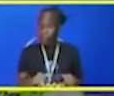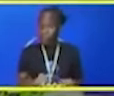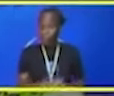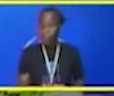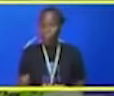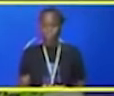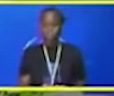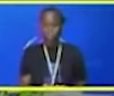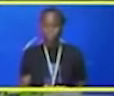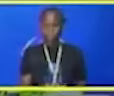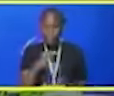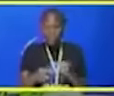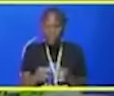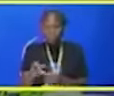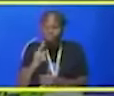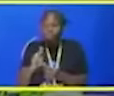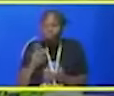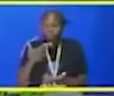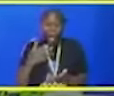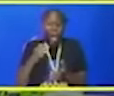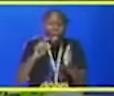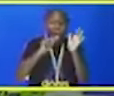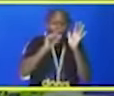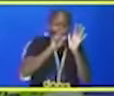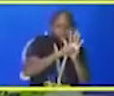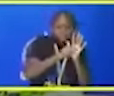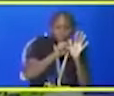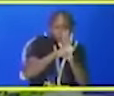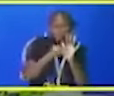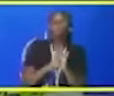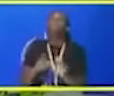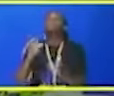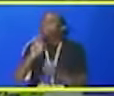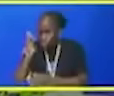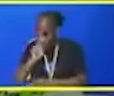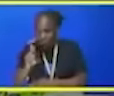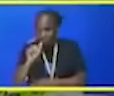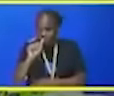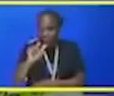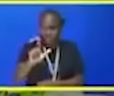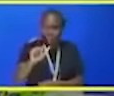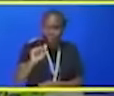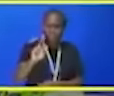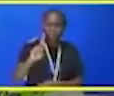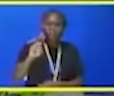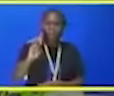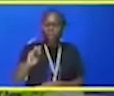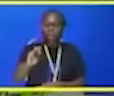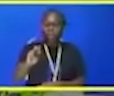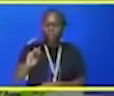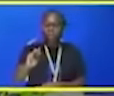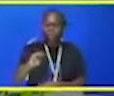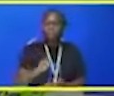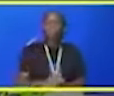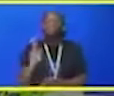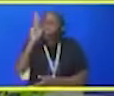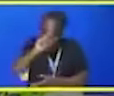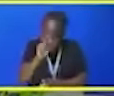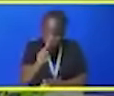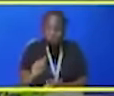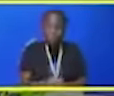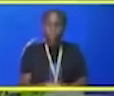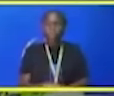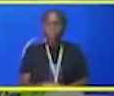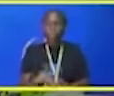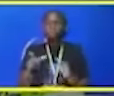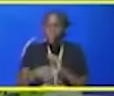If you need an alarm clock, put an alarm clock. Don't say the Holy Spirit will wake me. Be serious. Put an alarm clock and wake up. And in the name of